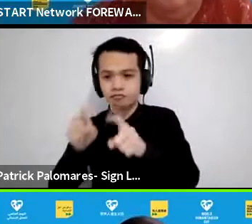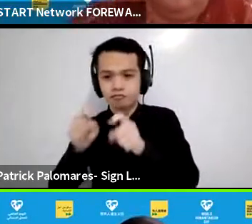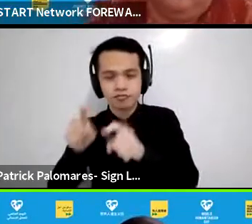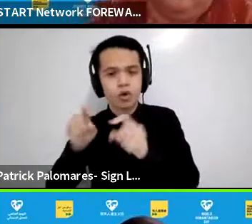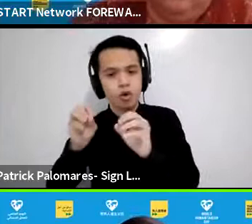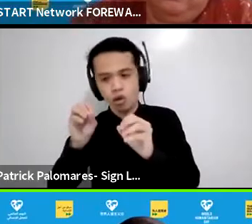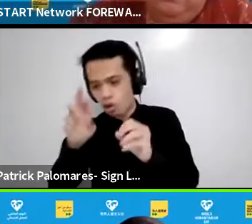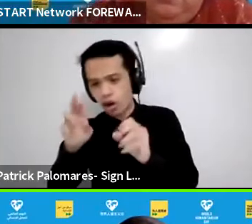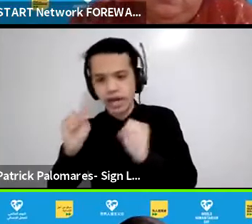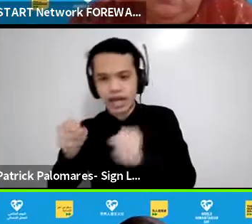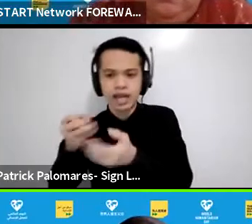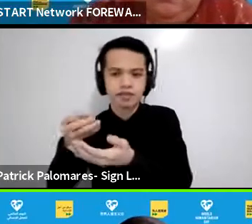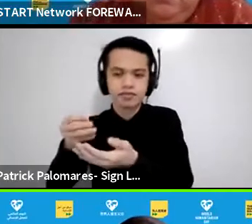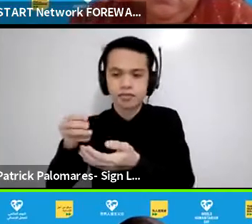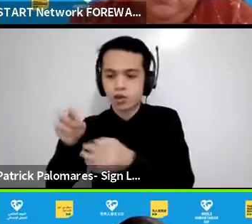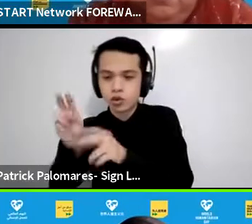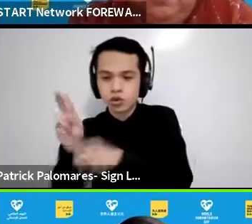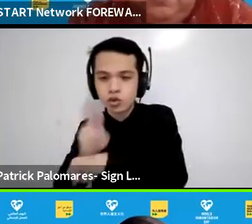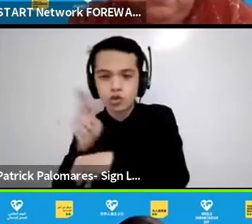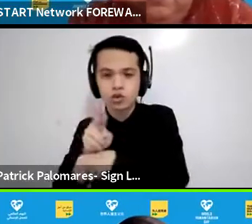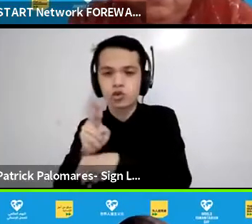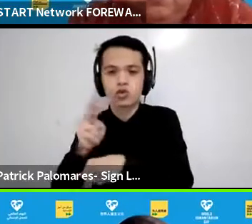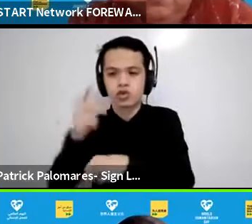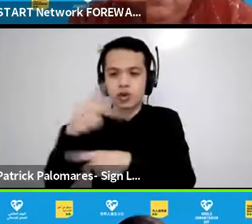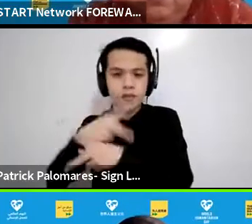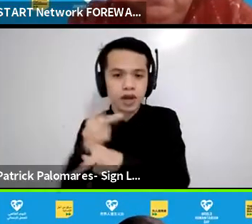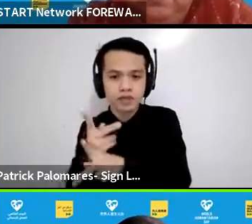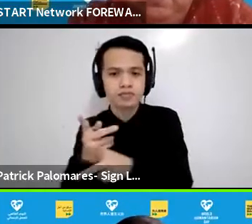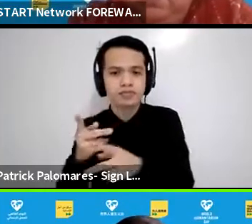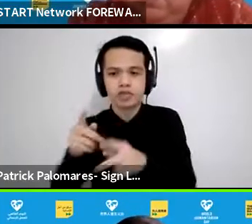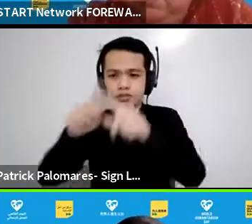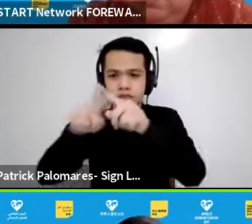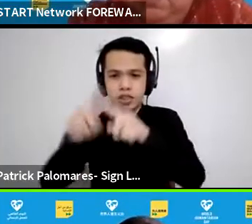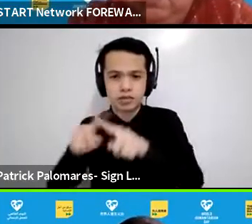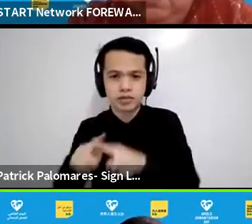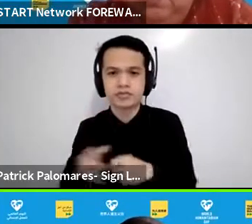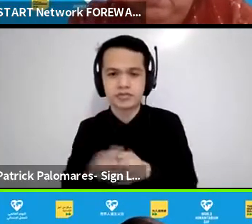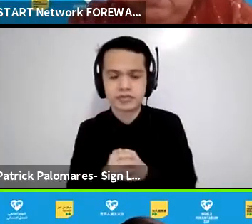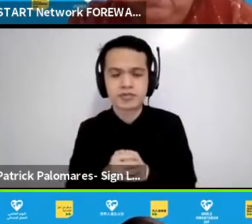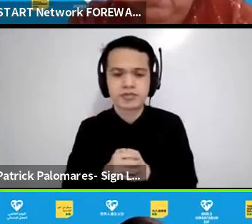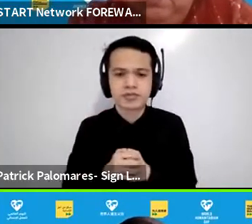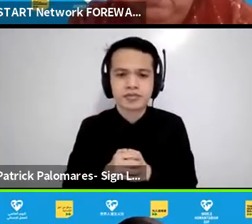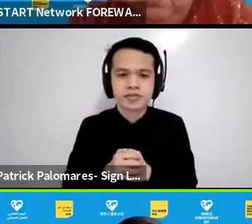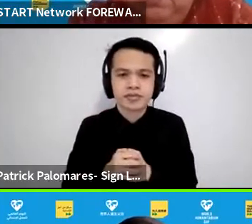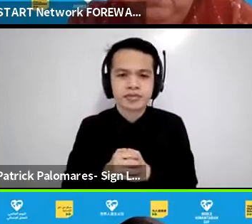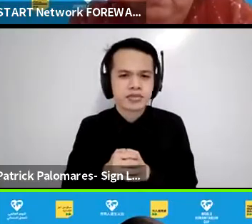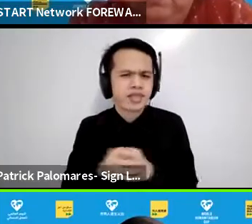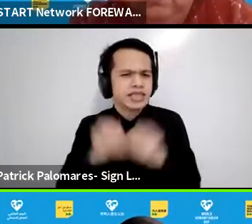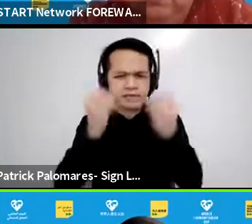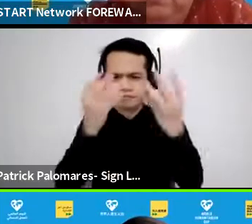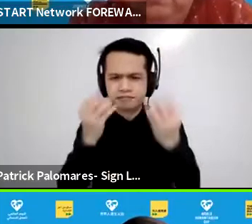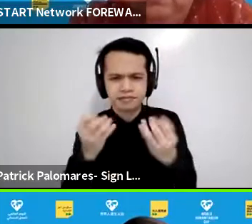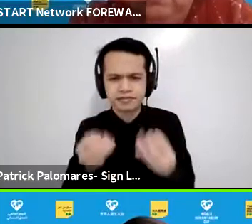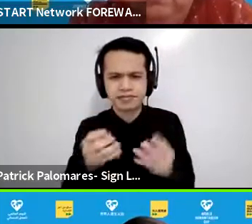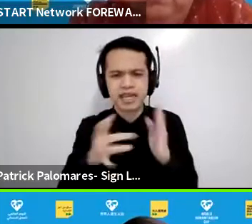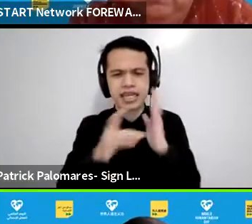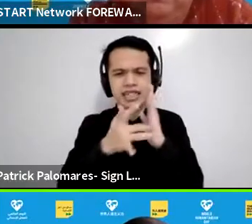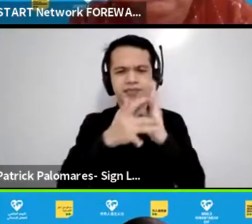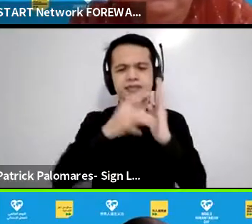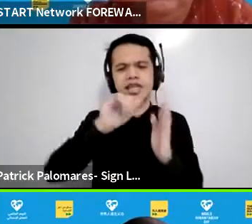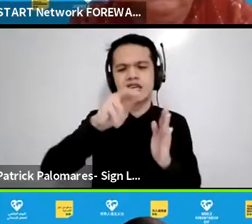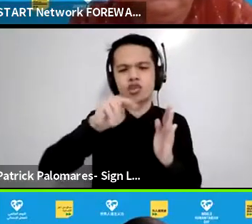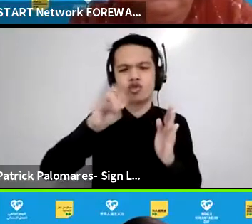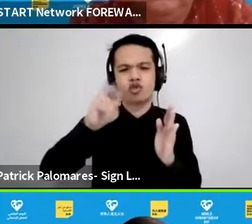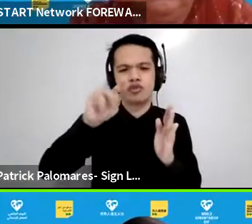that can then be transitioned into other kinds of products. So there's a lot of innovation ongoing.